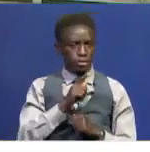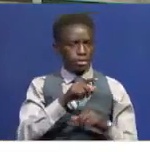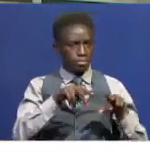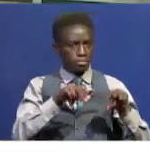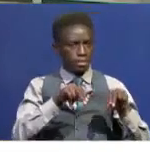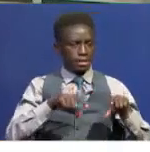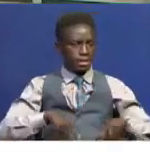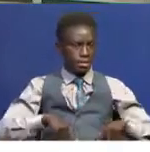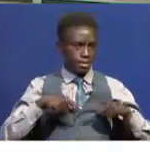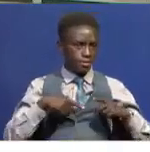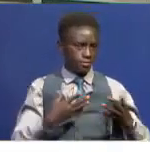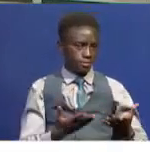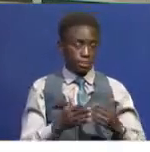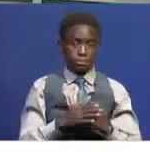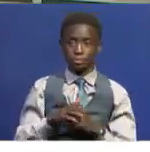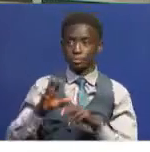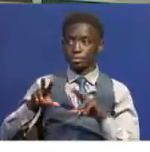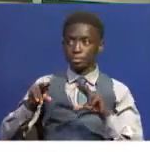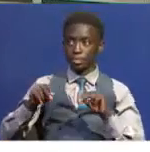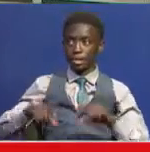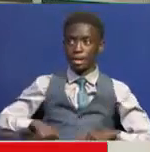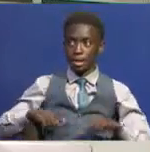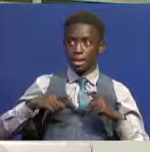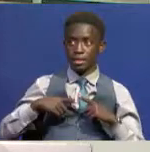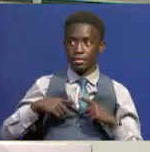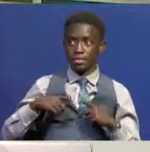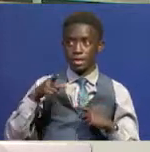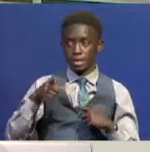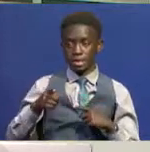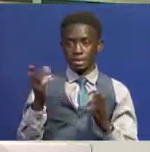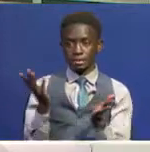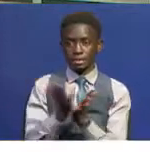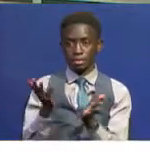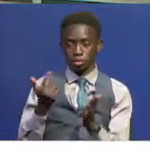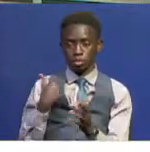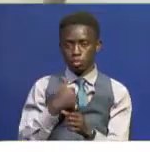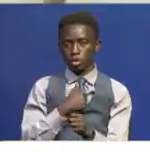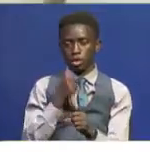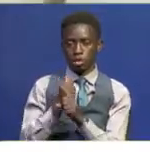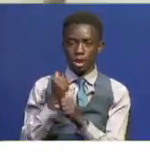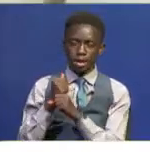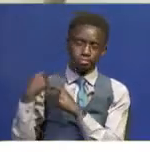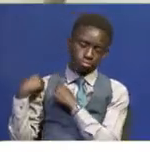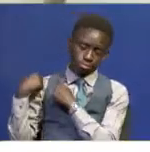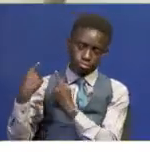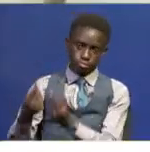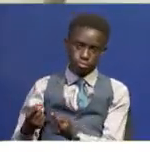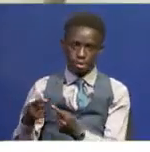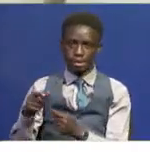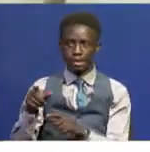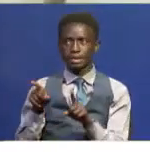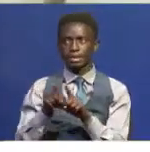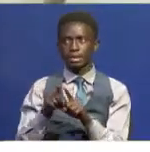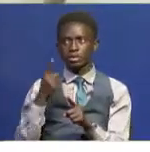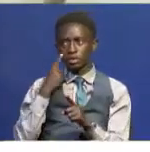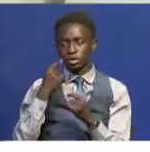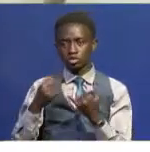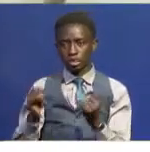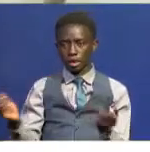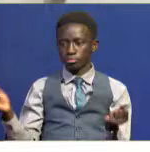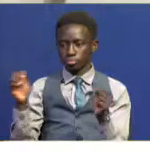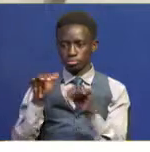life? So in regards to battery life, this is also something we are working on. We've been working on, and this is in regards to integration of AI